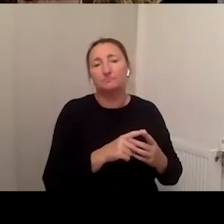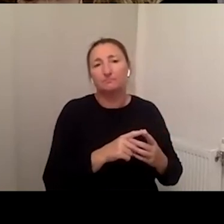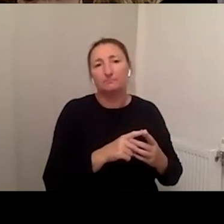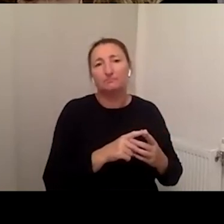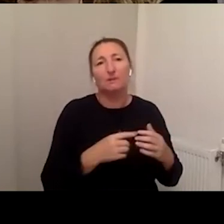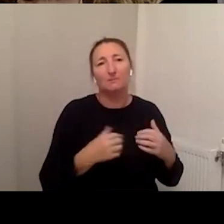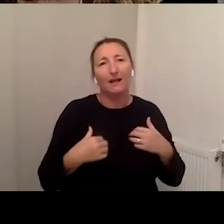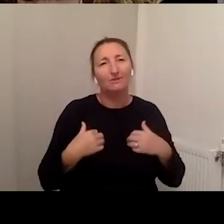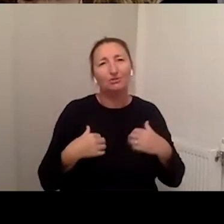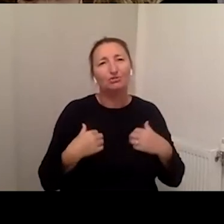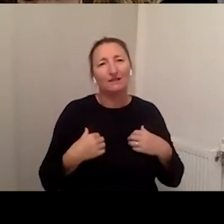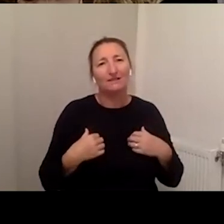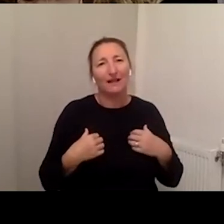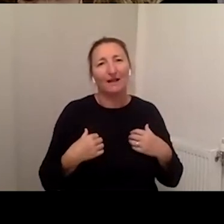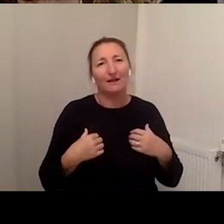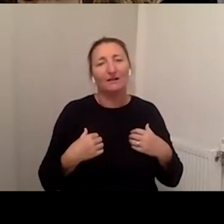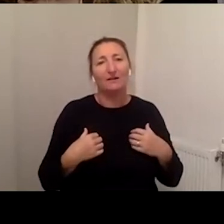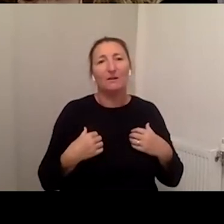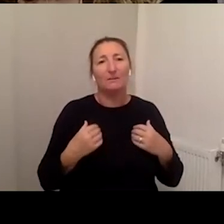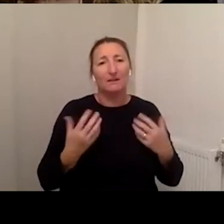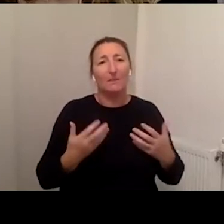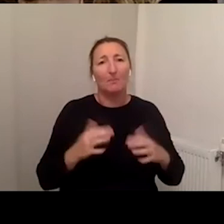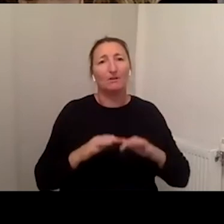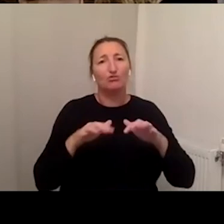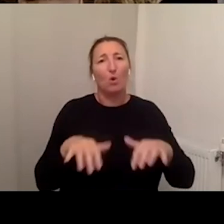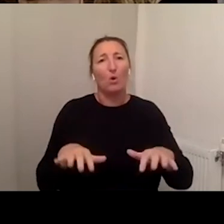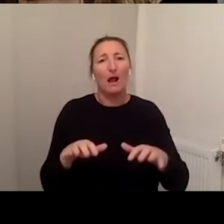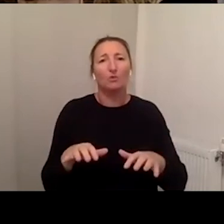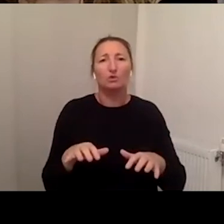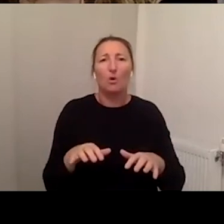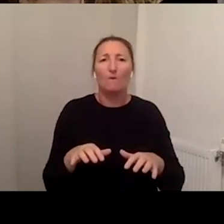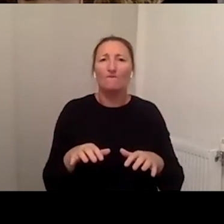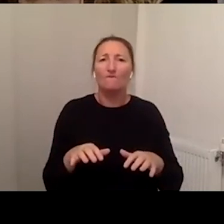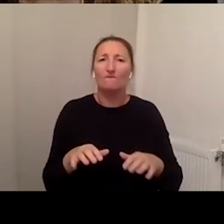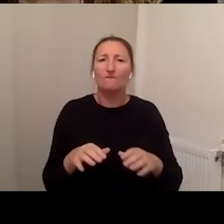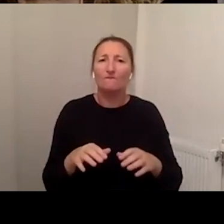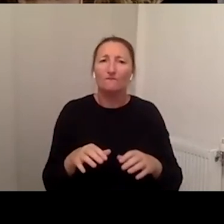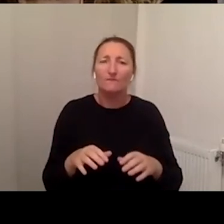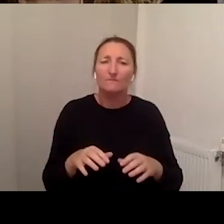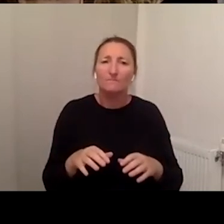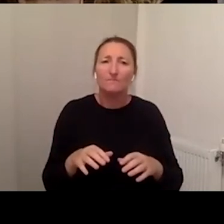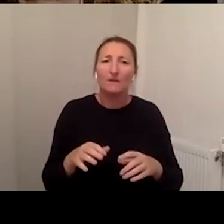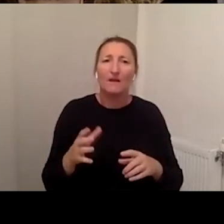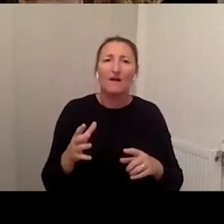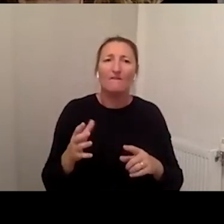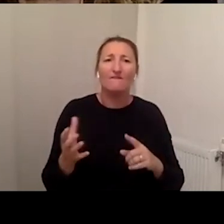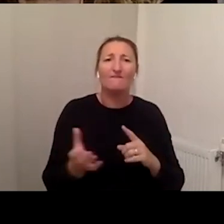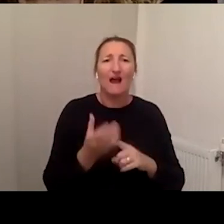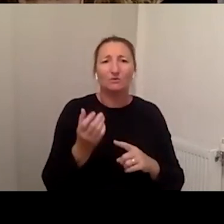here is there's a big mad rollout of smart meters here over the last while and for the next year or two. And we found out they were installed, nothing was switched